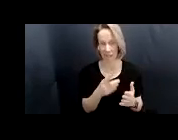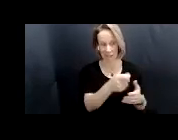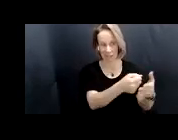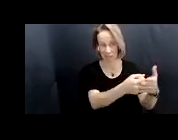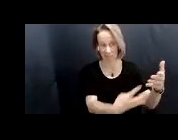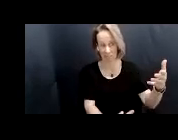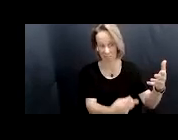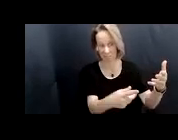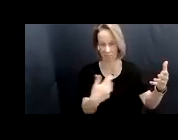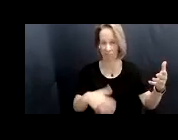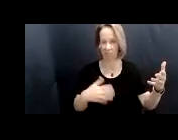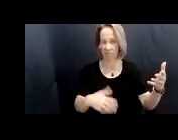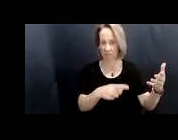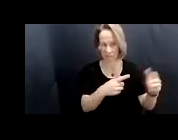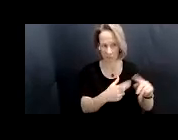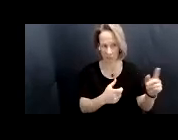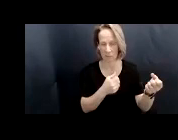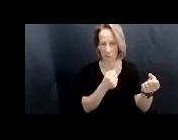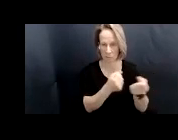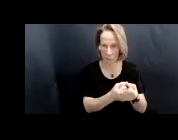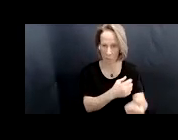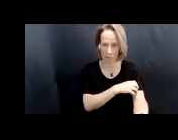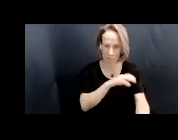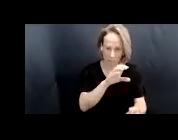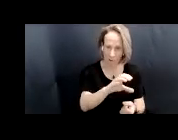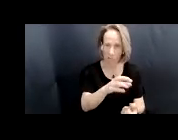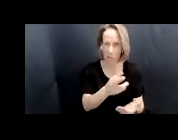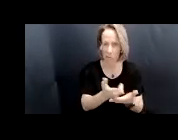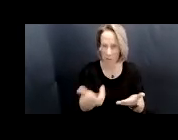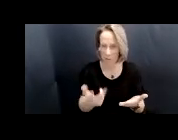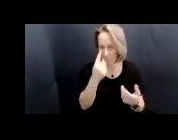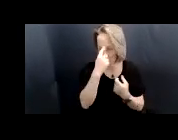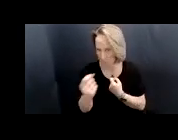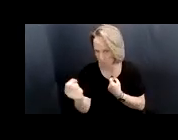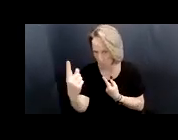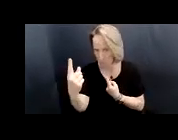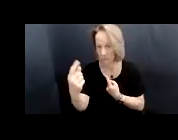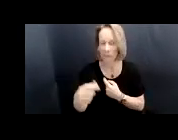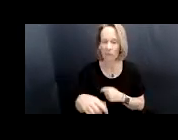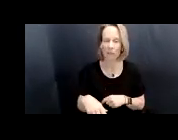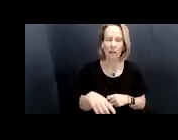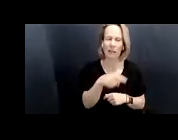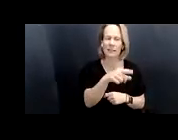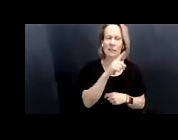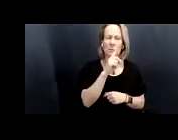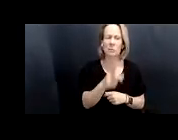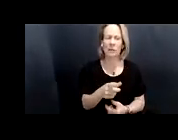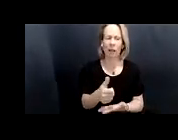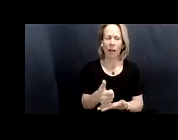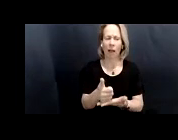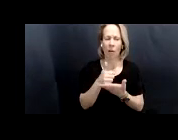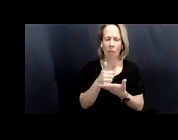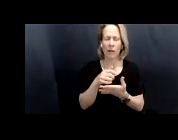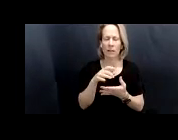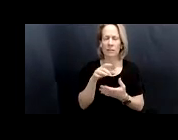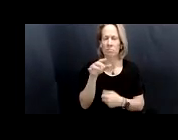ones really coming out of support, empower, resources, empathy. And so this is really to ground us in understanding all